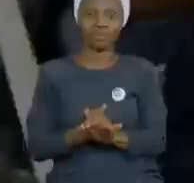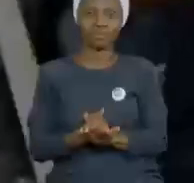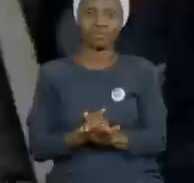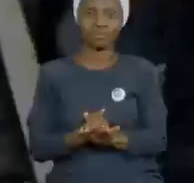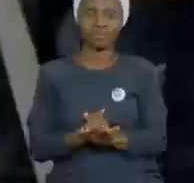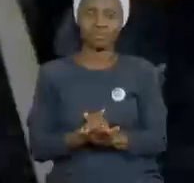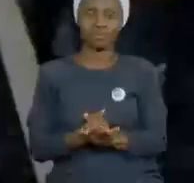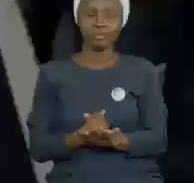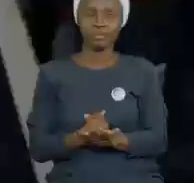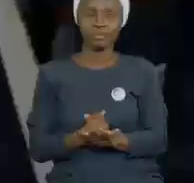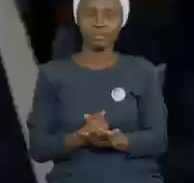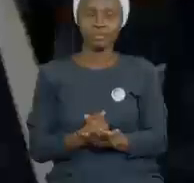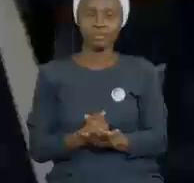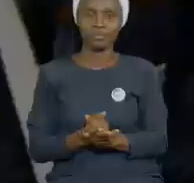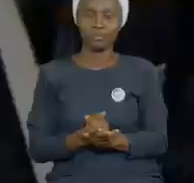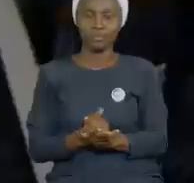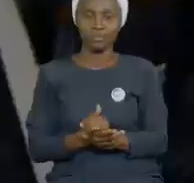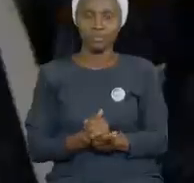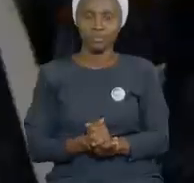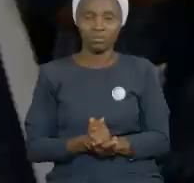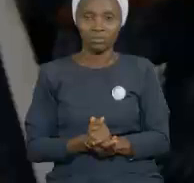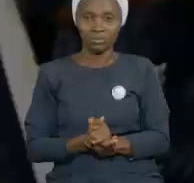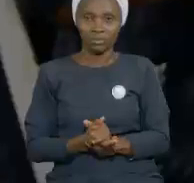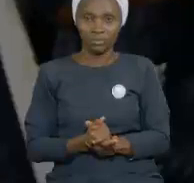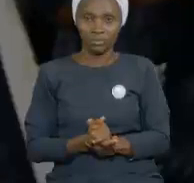Counselors progressing.